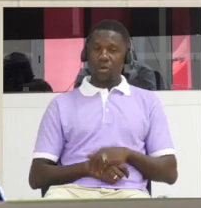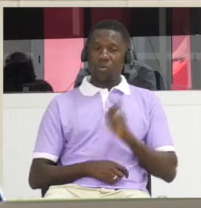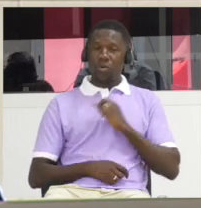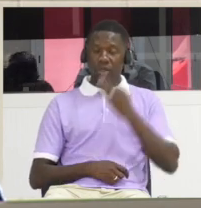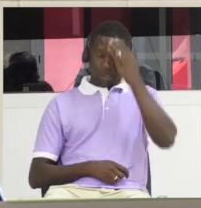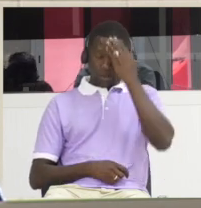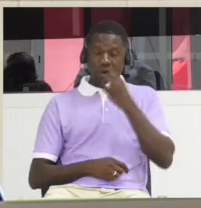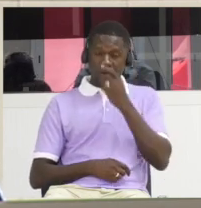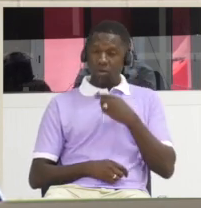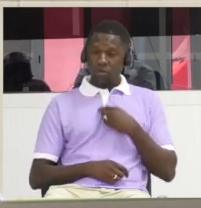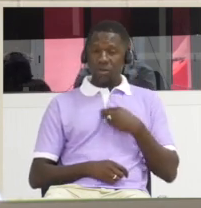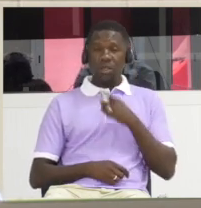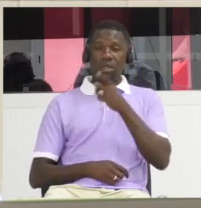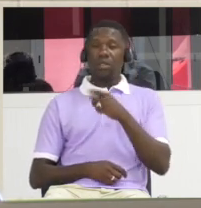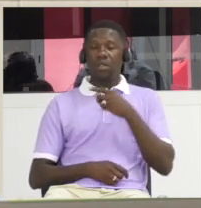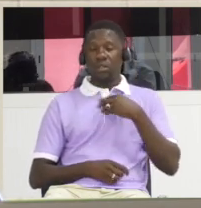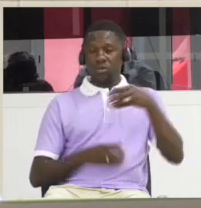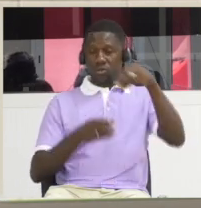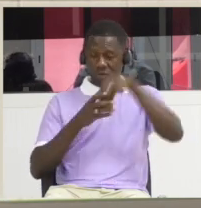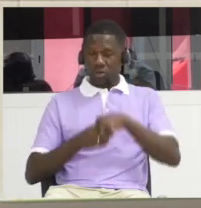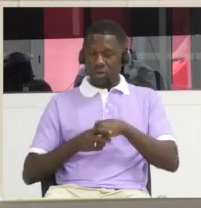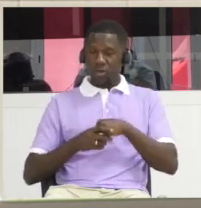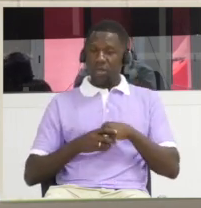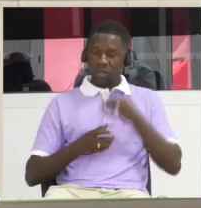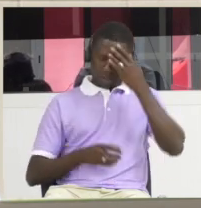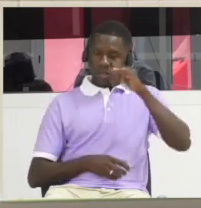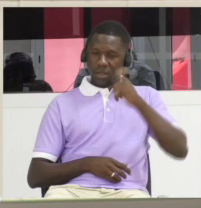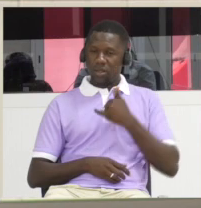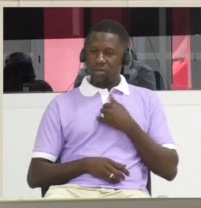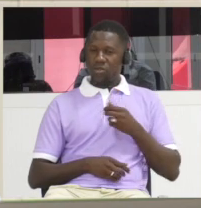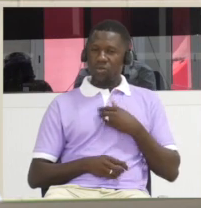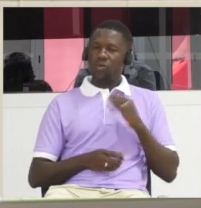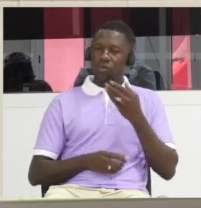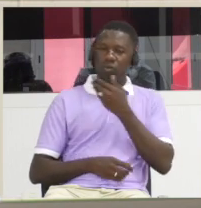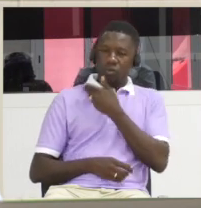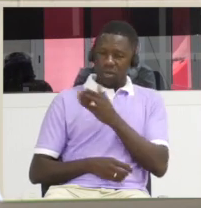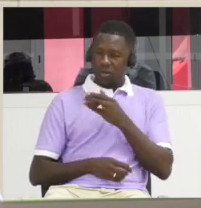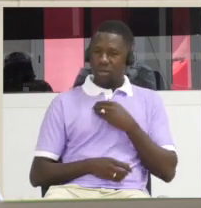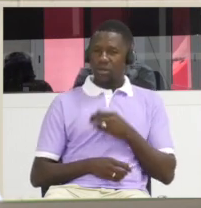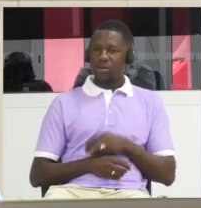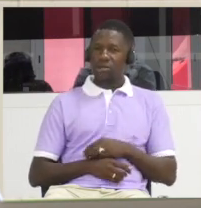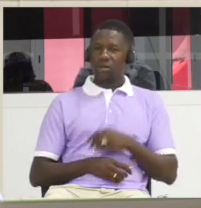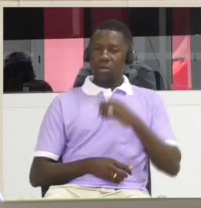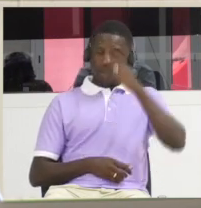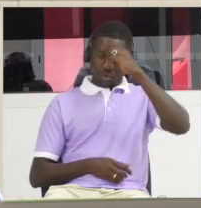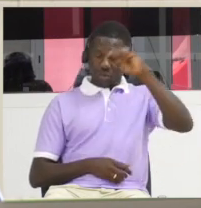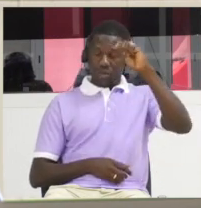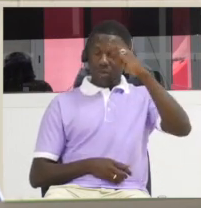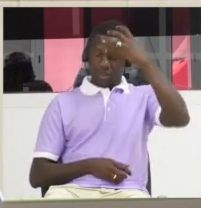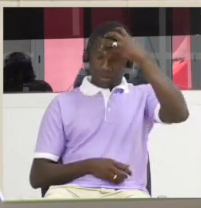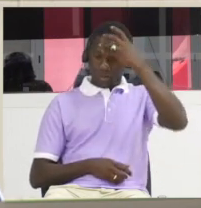president, and that he should join us, and he agreed, so we went. We left police headquarters. How many of you